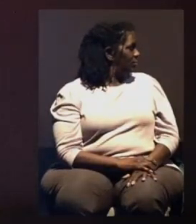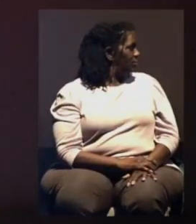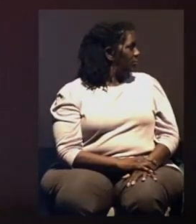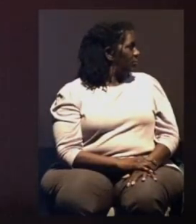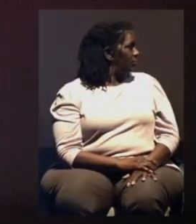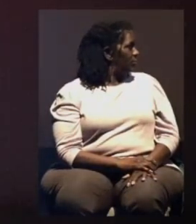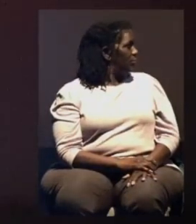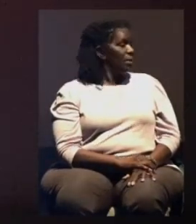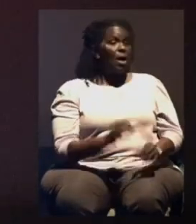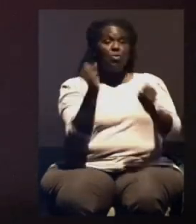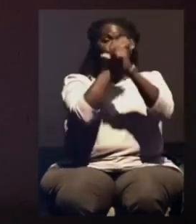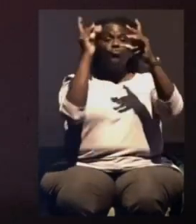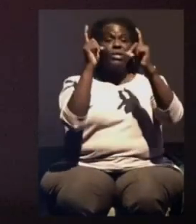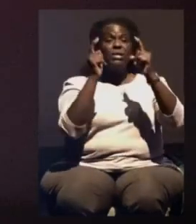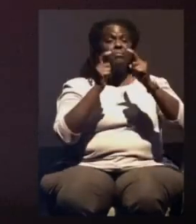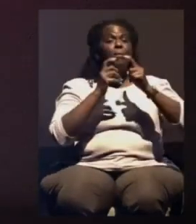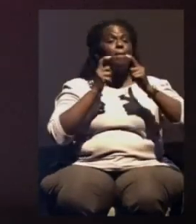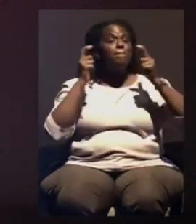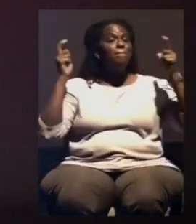Dream big.